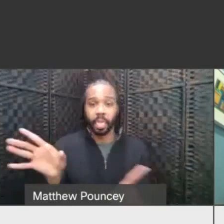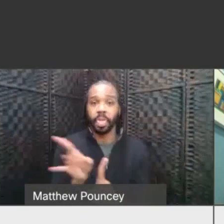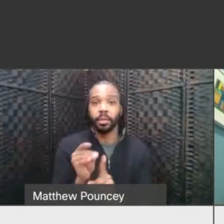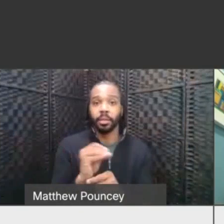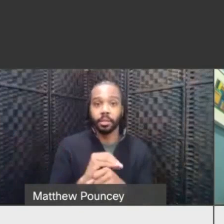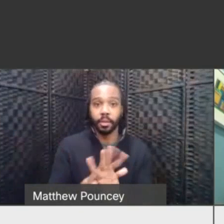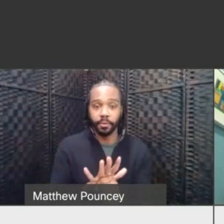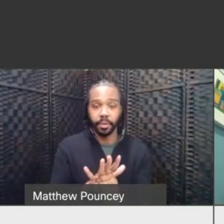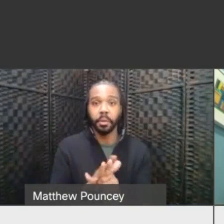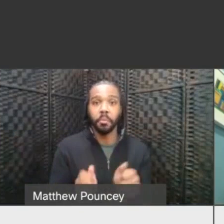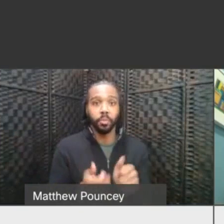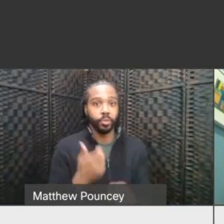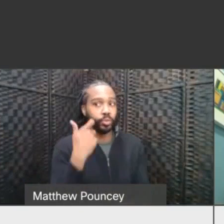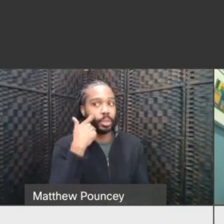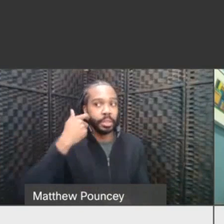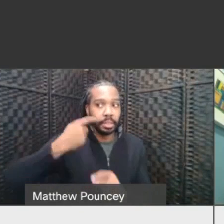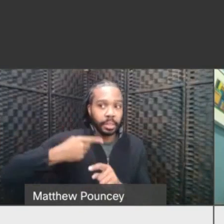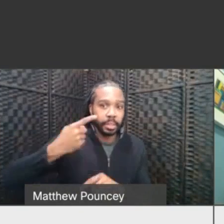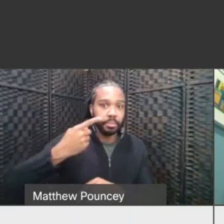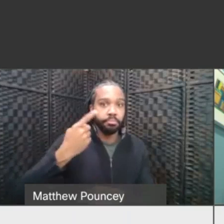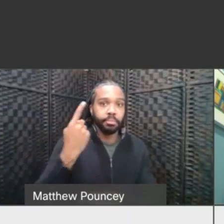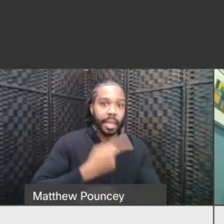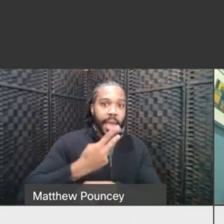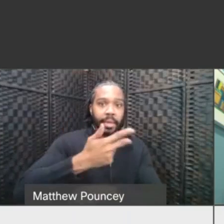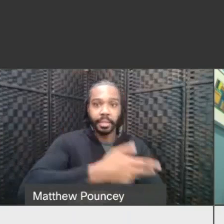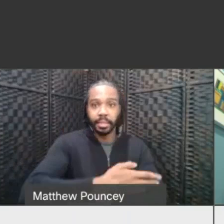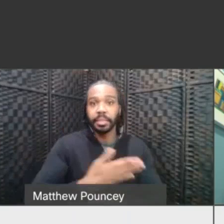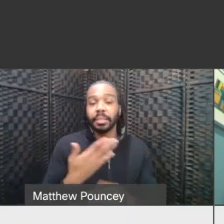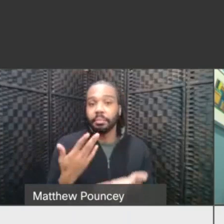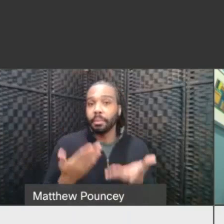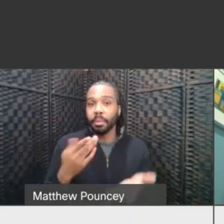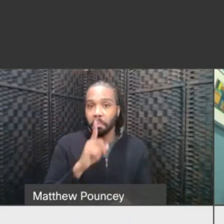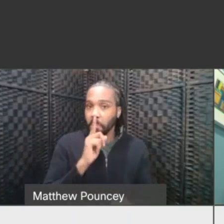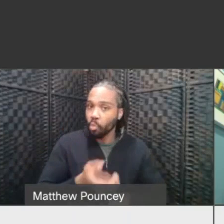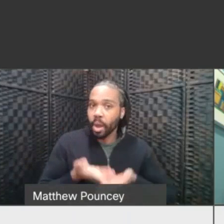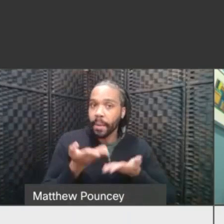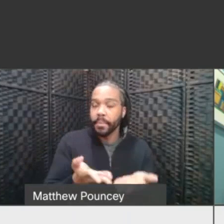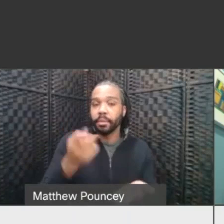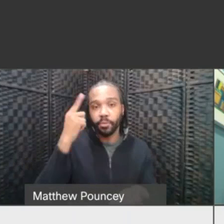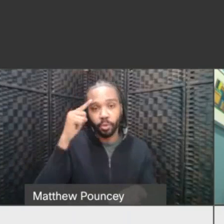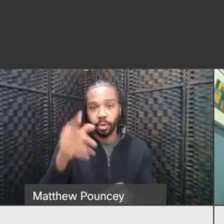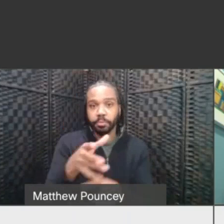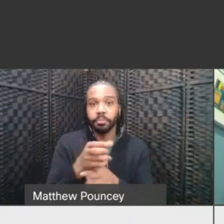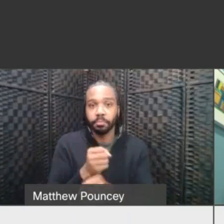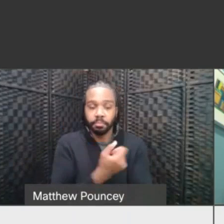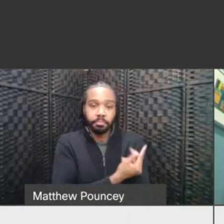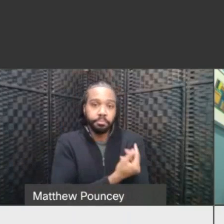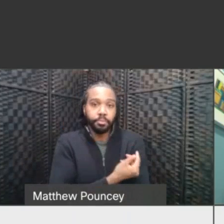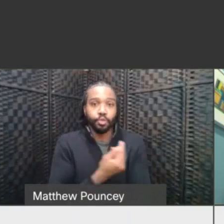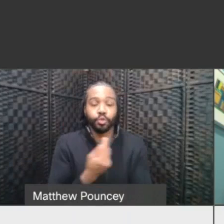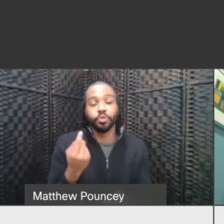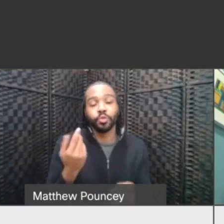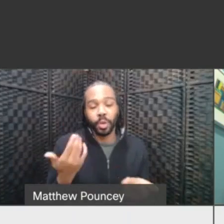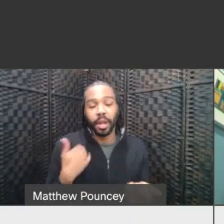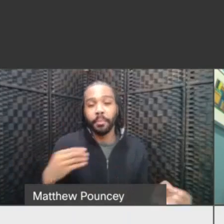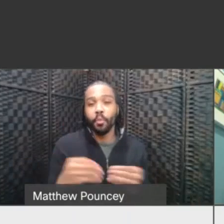certain number of days, I don't know that they recommend a booster. So it will require, there will be more information, I expect, coming out